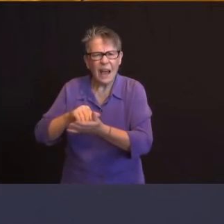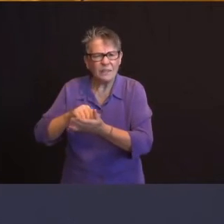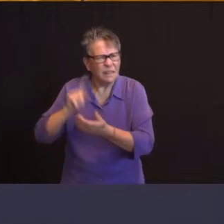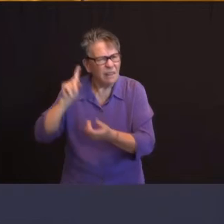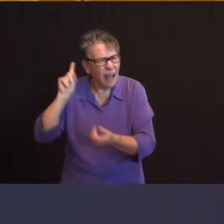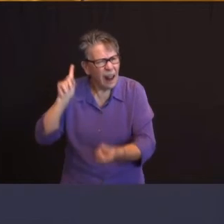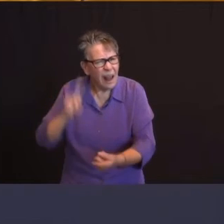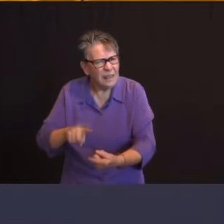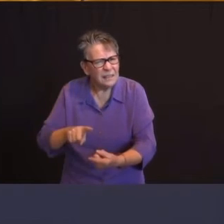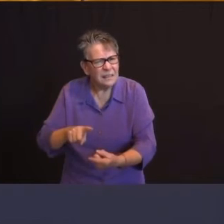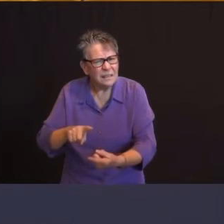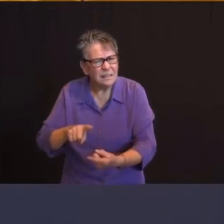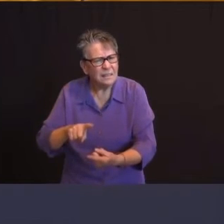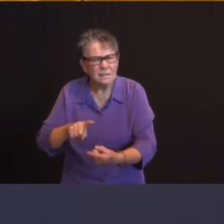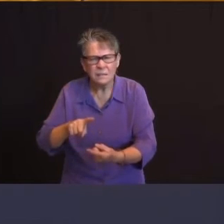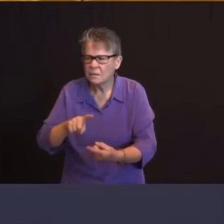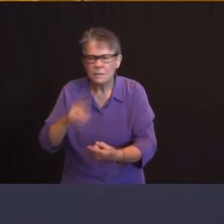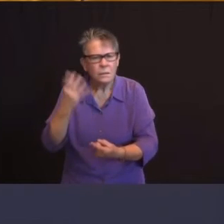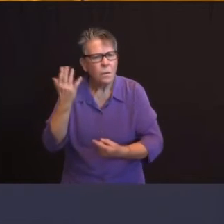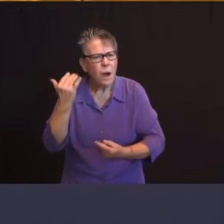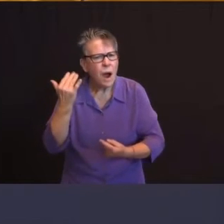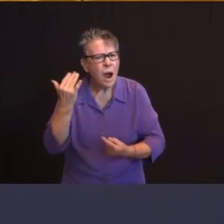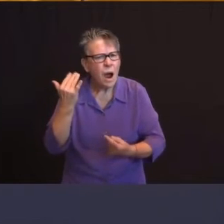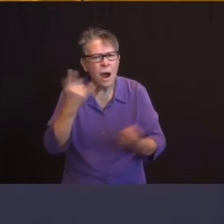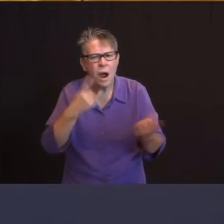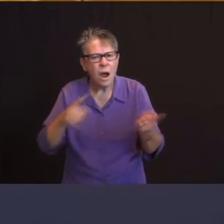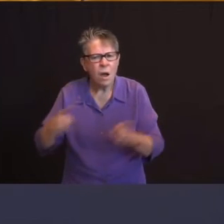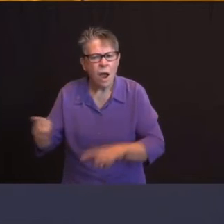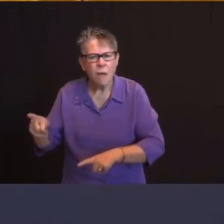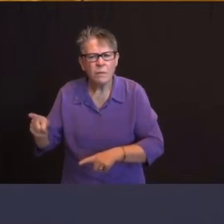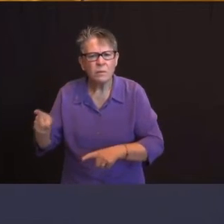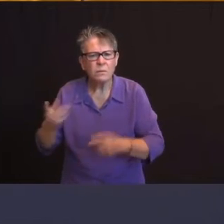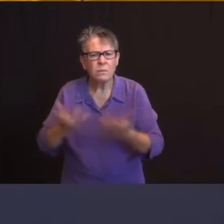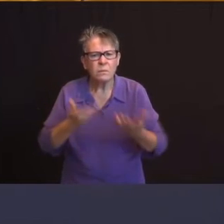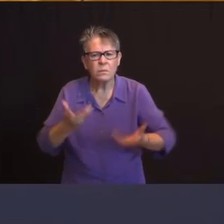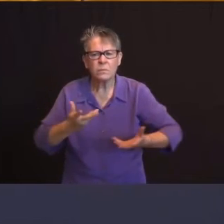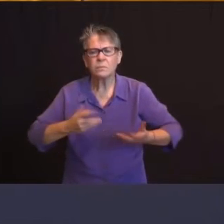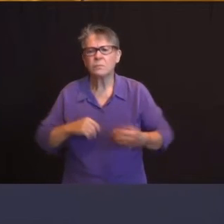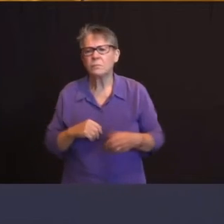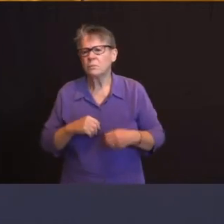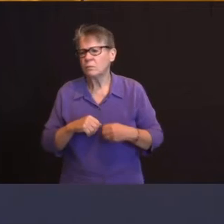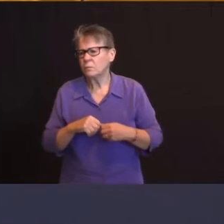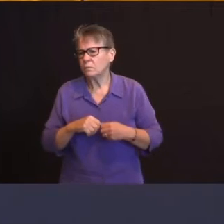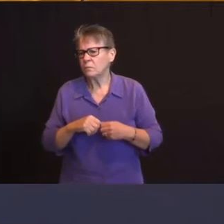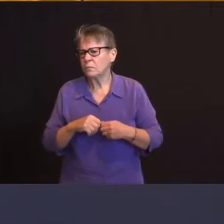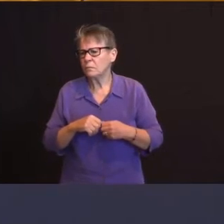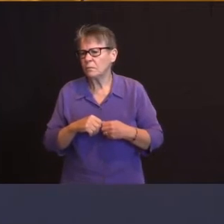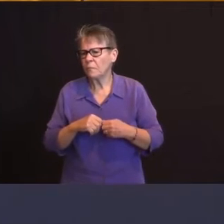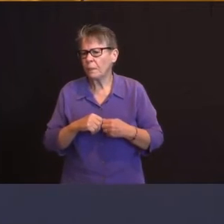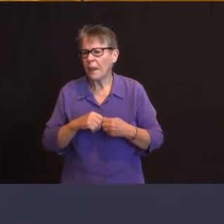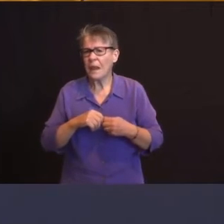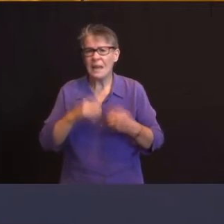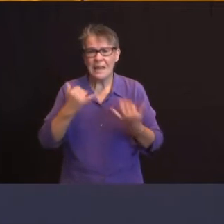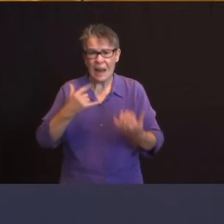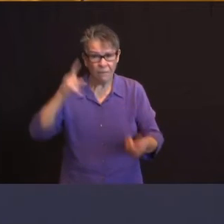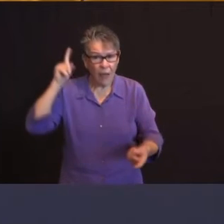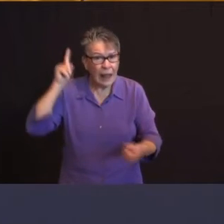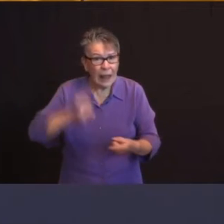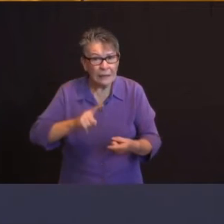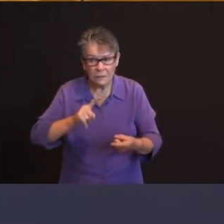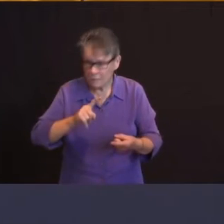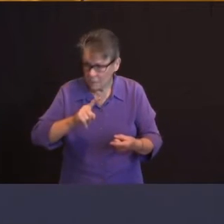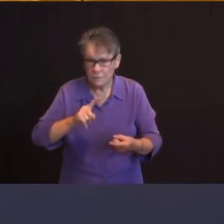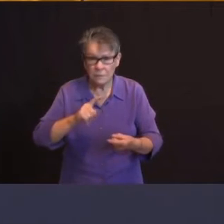if that had any effect on that. And with that limited amount, you'll only be able to vaccinate a fraction of